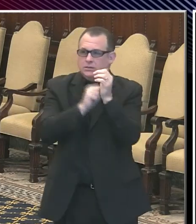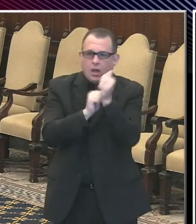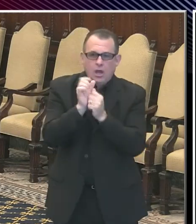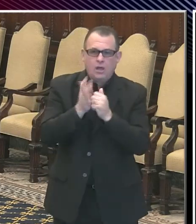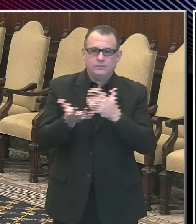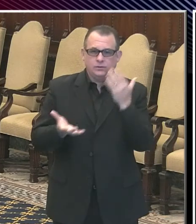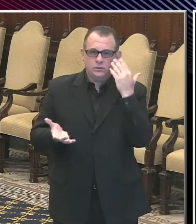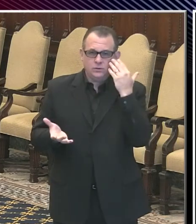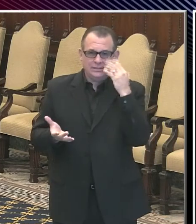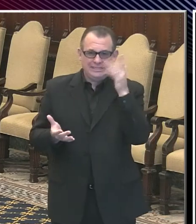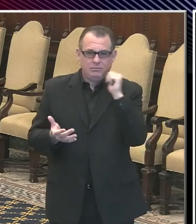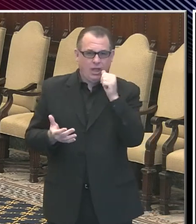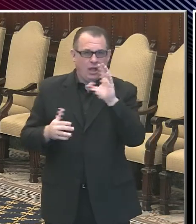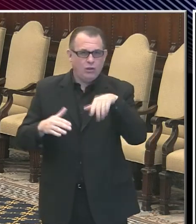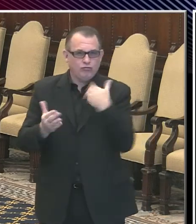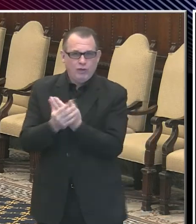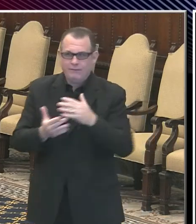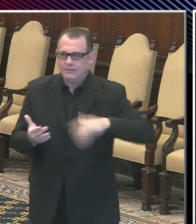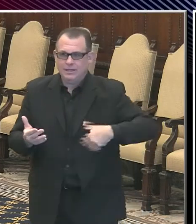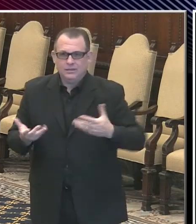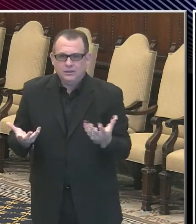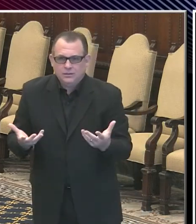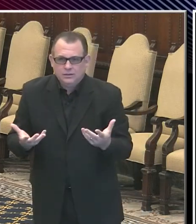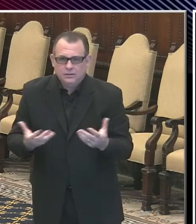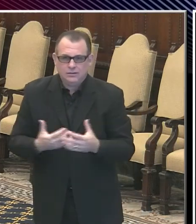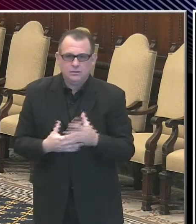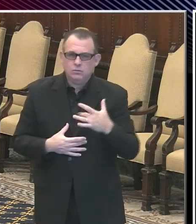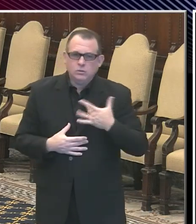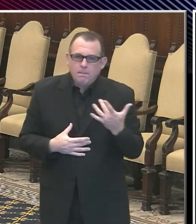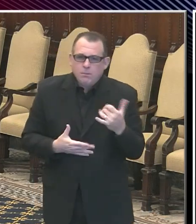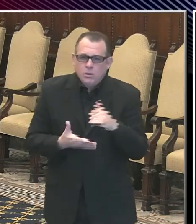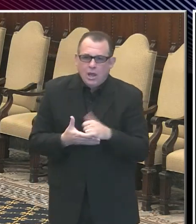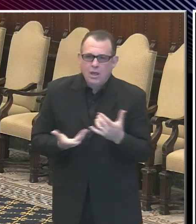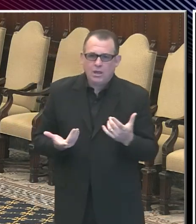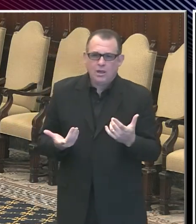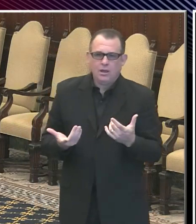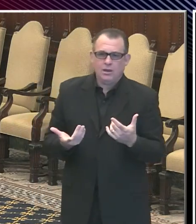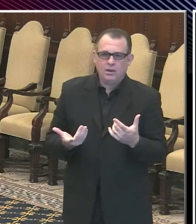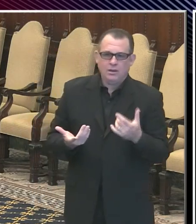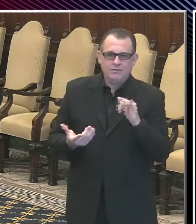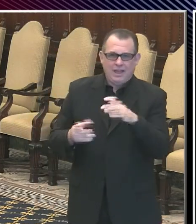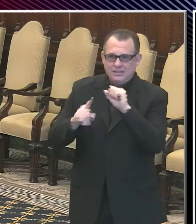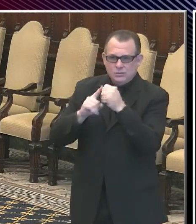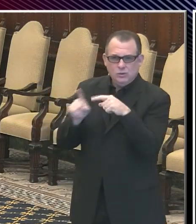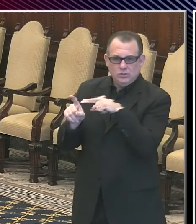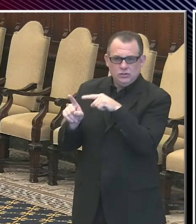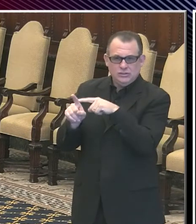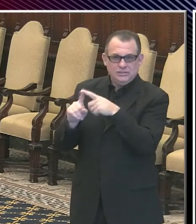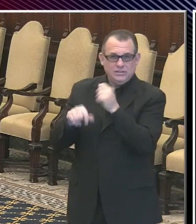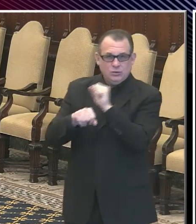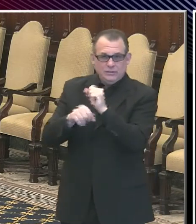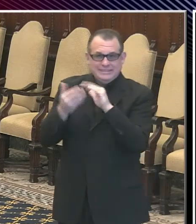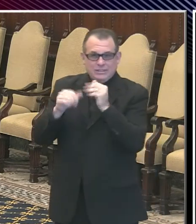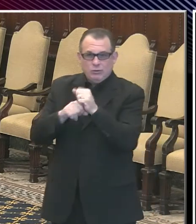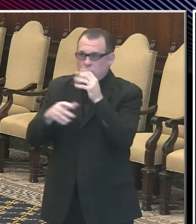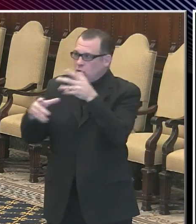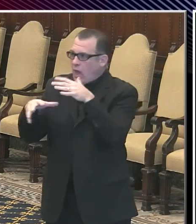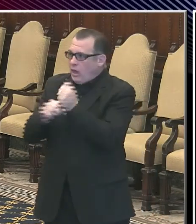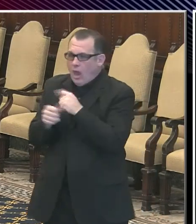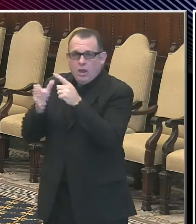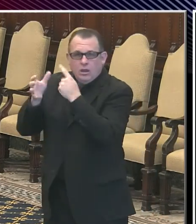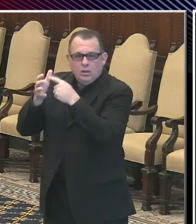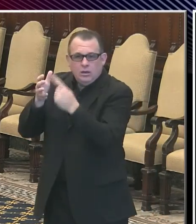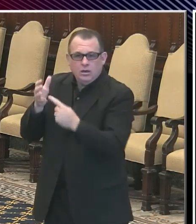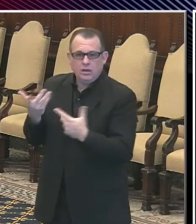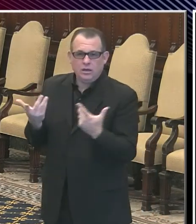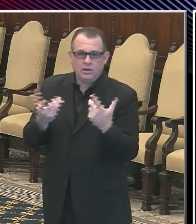haven't come in? Have there been situations in which, city workers have been without them, without those items, or departments haven't been